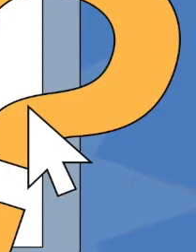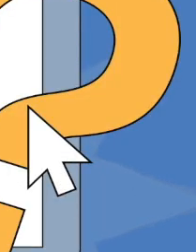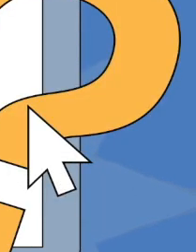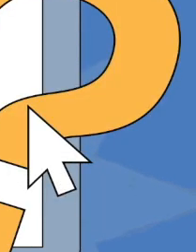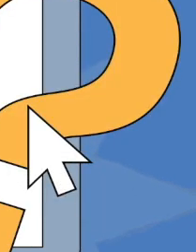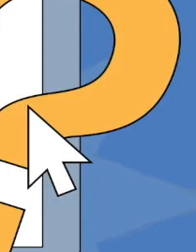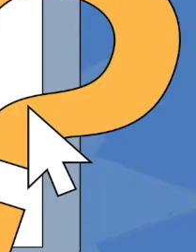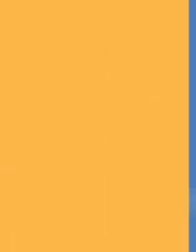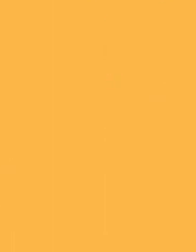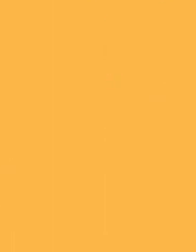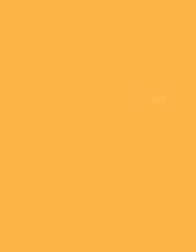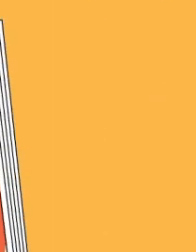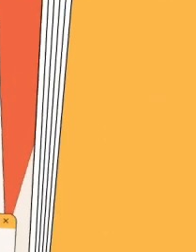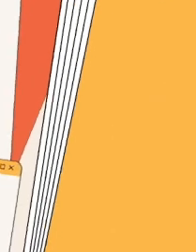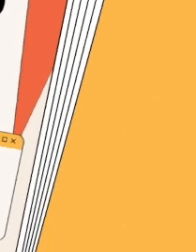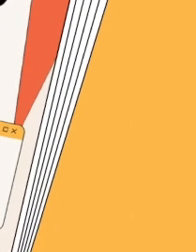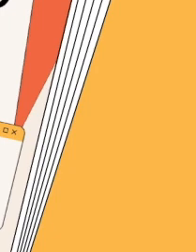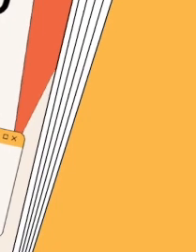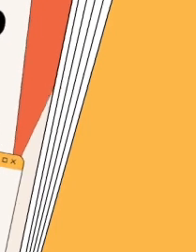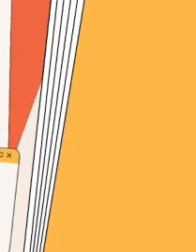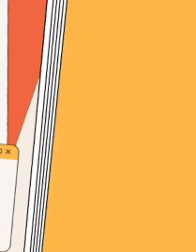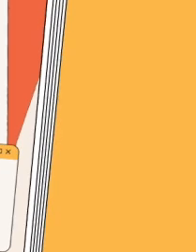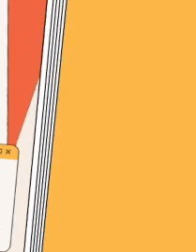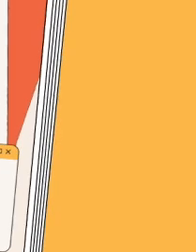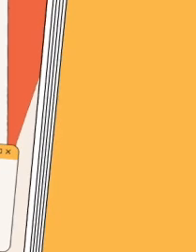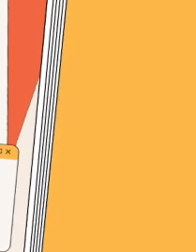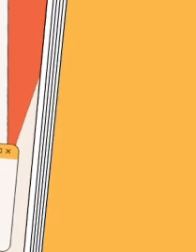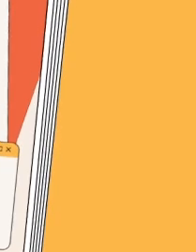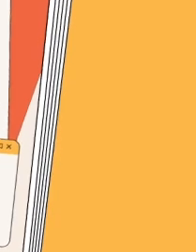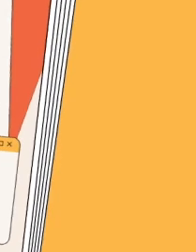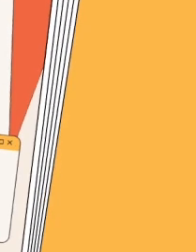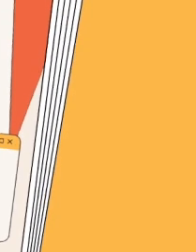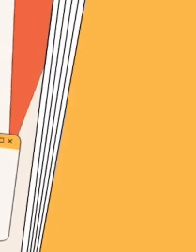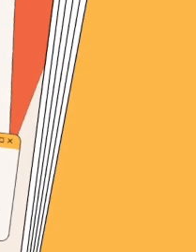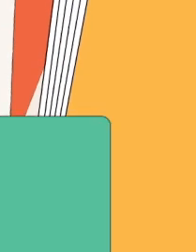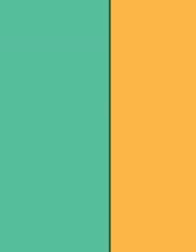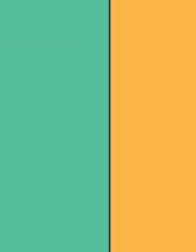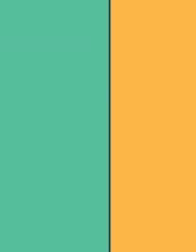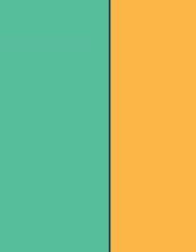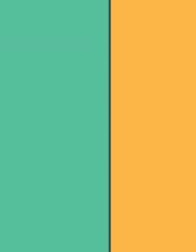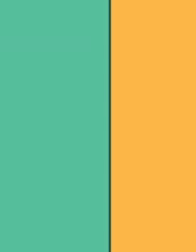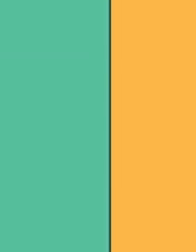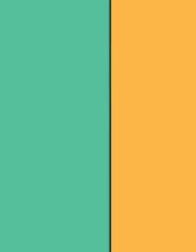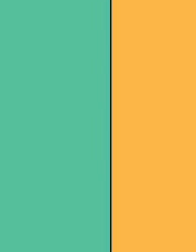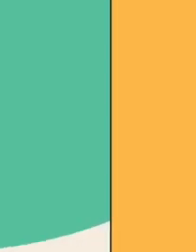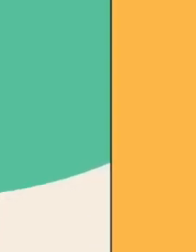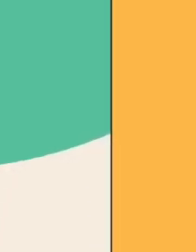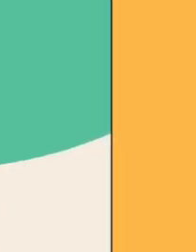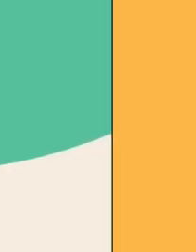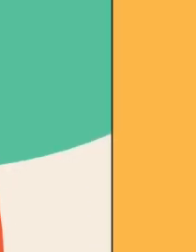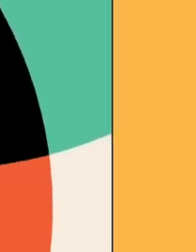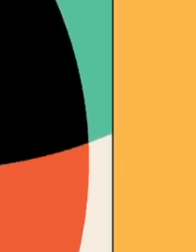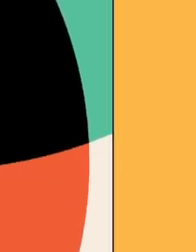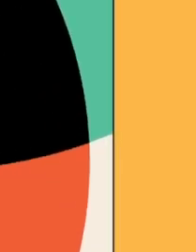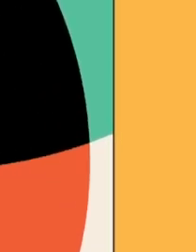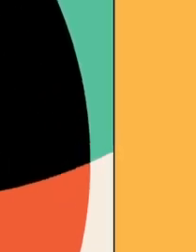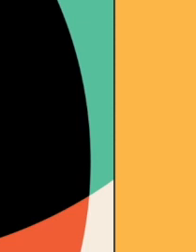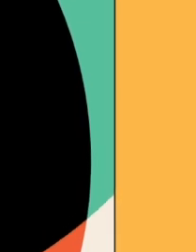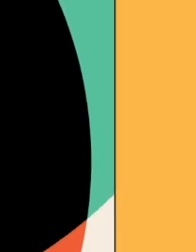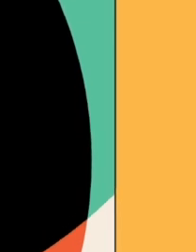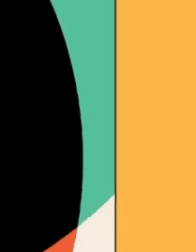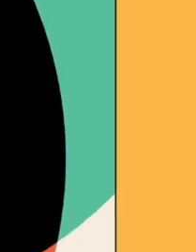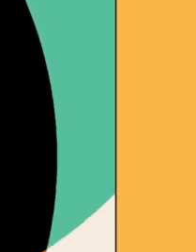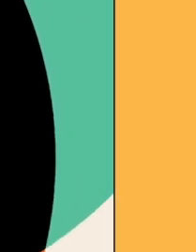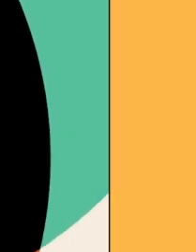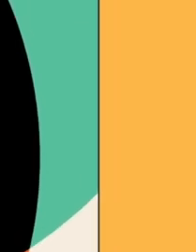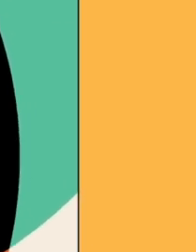it? Say hello to Blend On. The Blend On guide provides instructions on how to find the right blend of in-person and remote